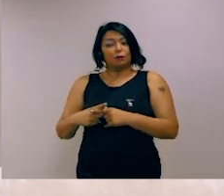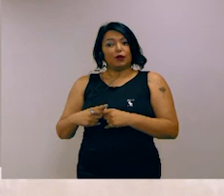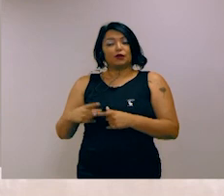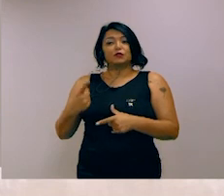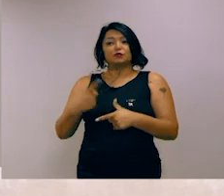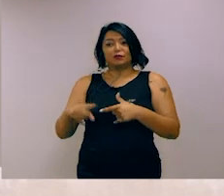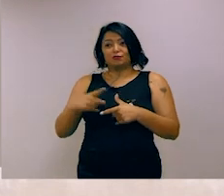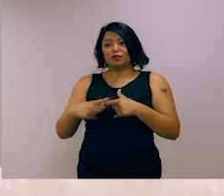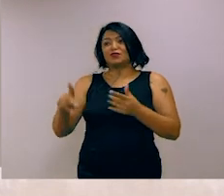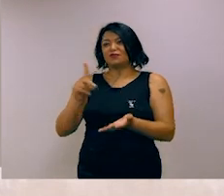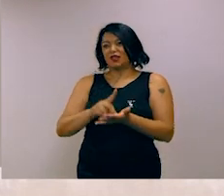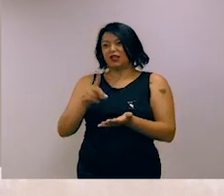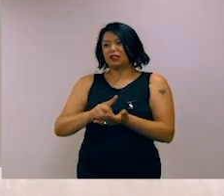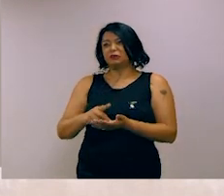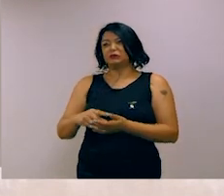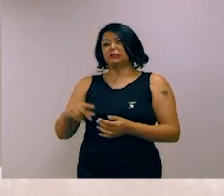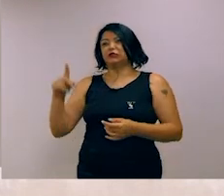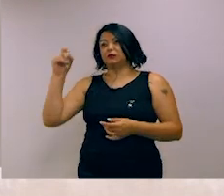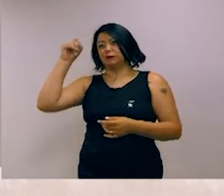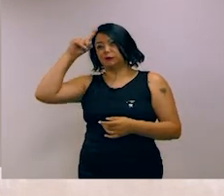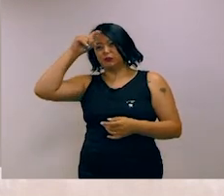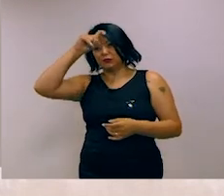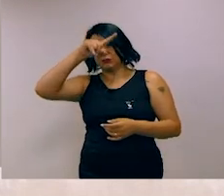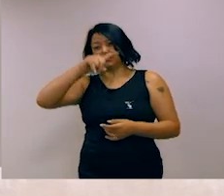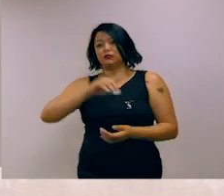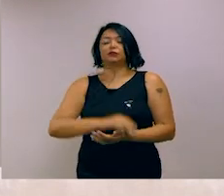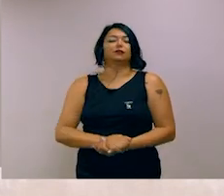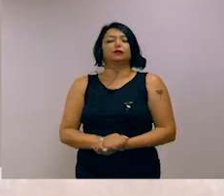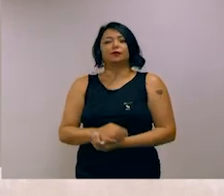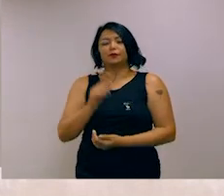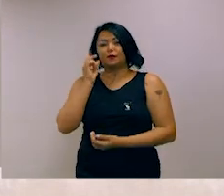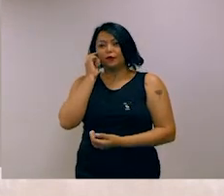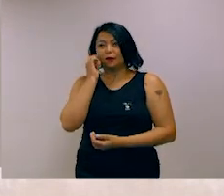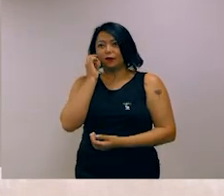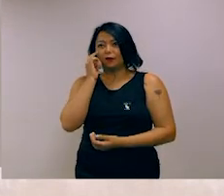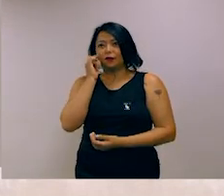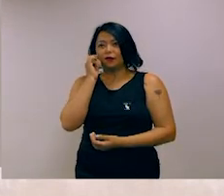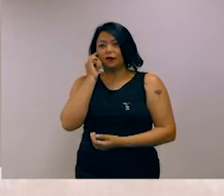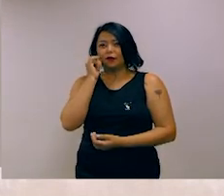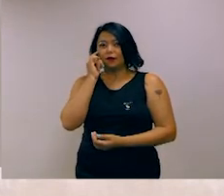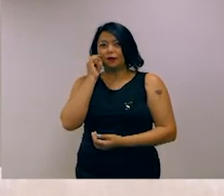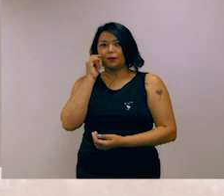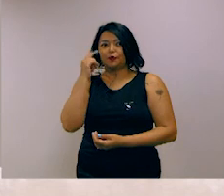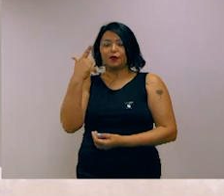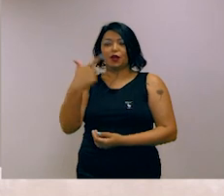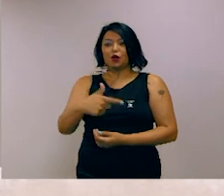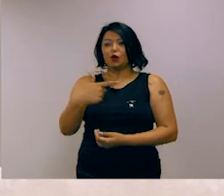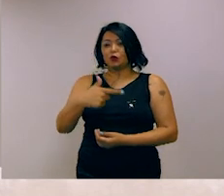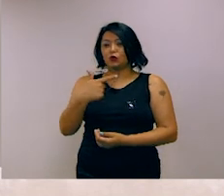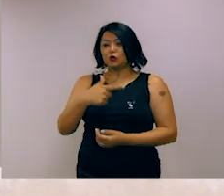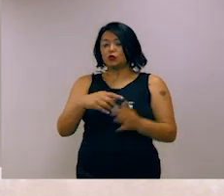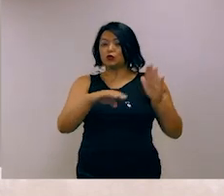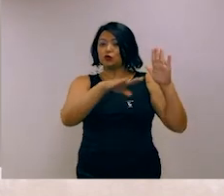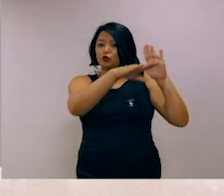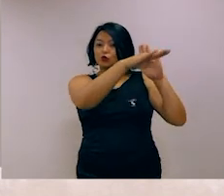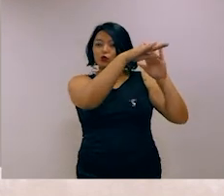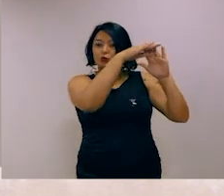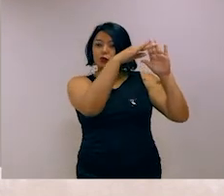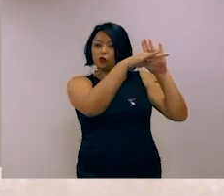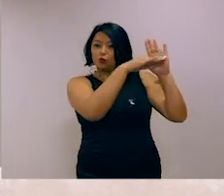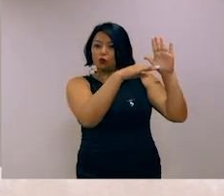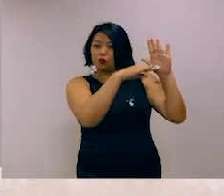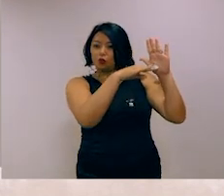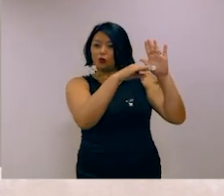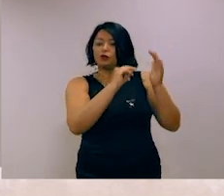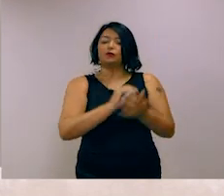data. And this is now bringing us to the second stage, which is actively collecting more